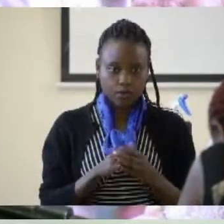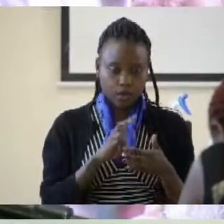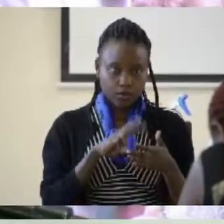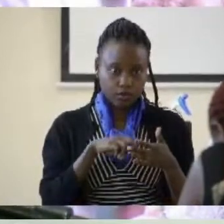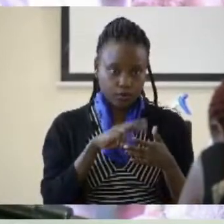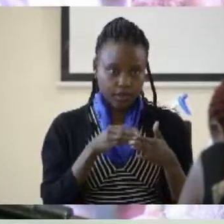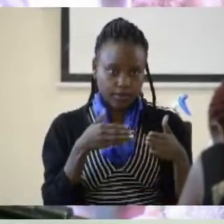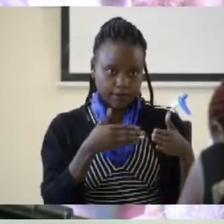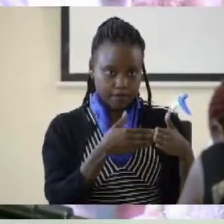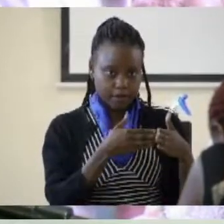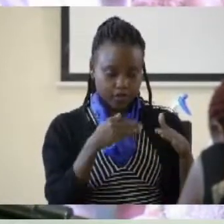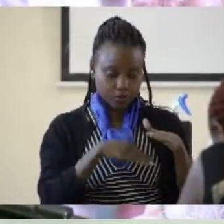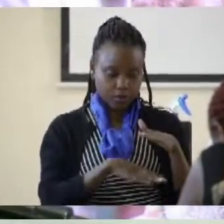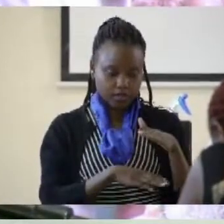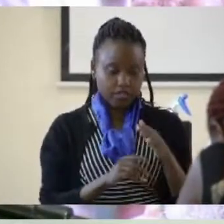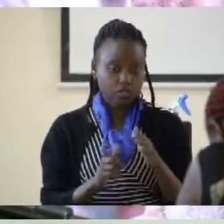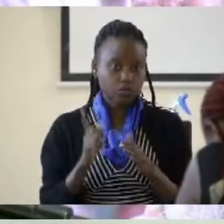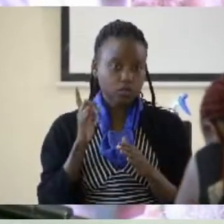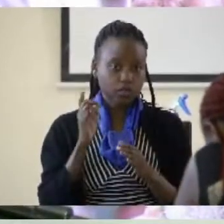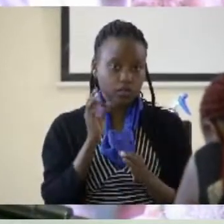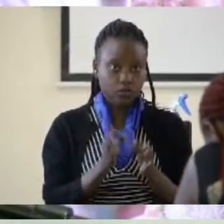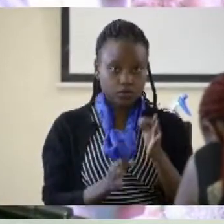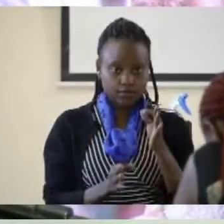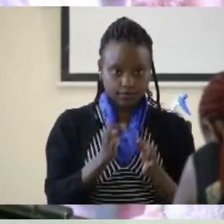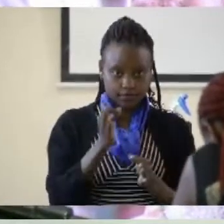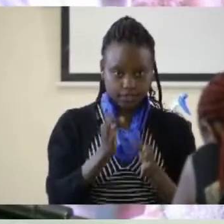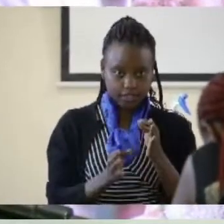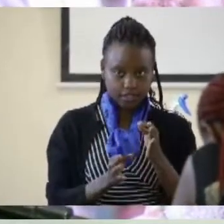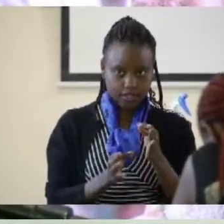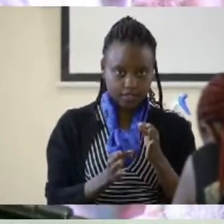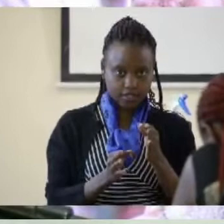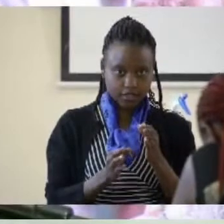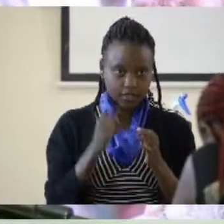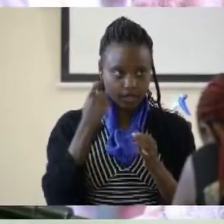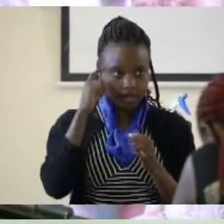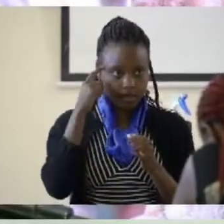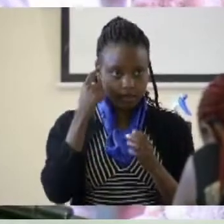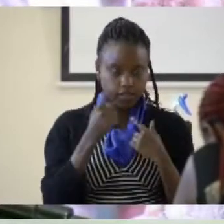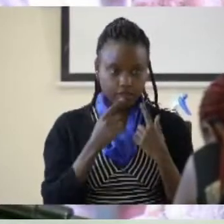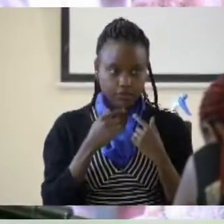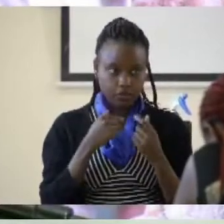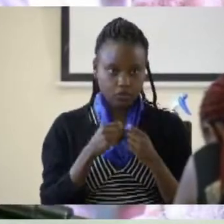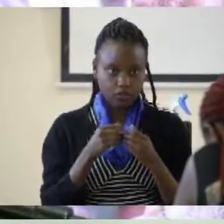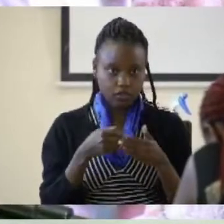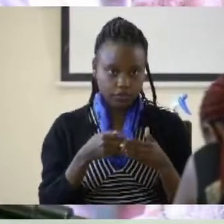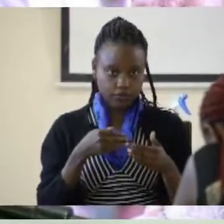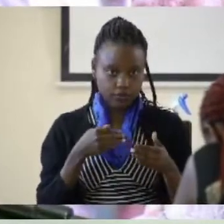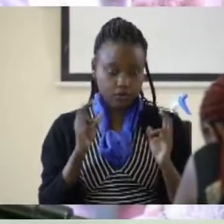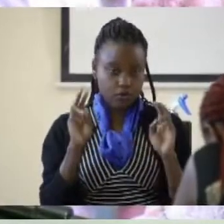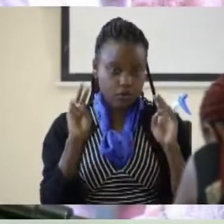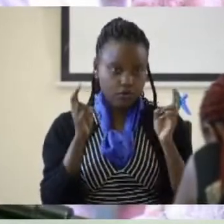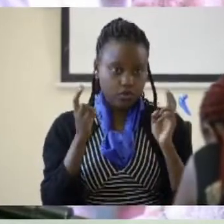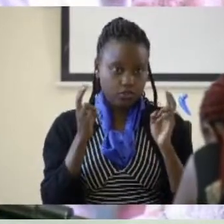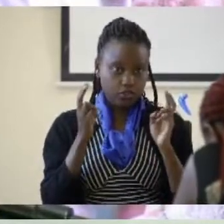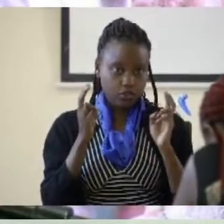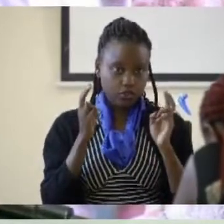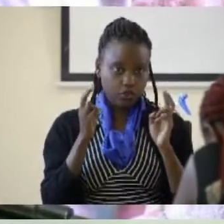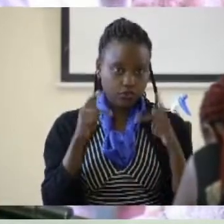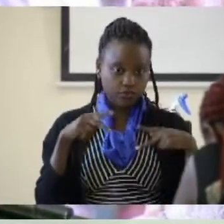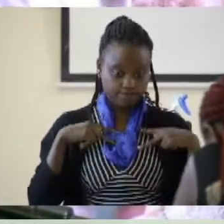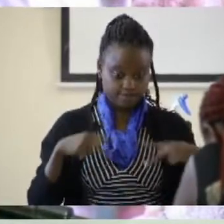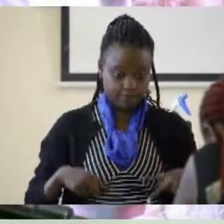to access to legal justice. And most of them had been talked about. There's the issue of physical